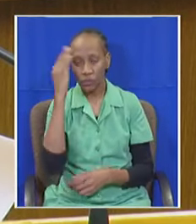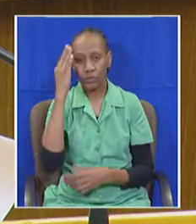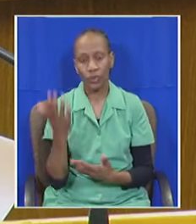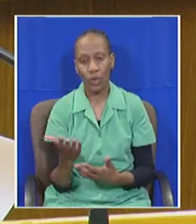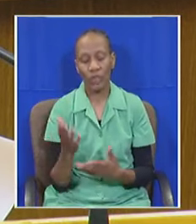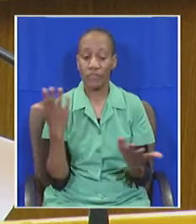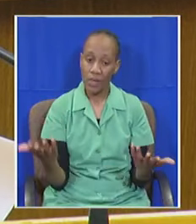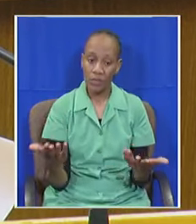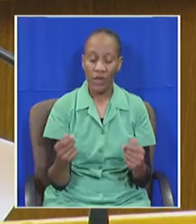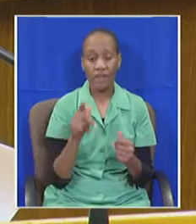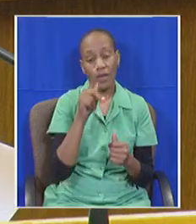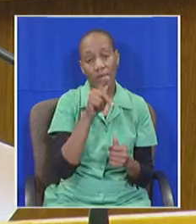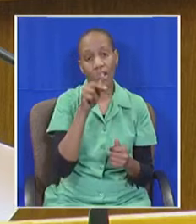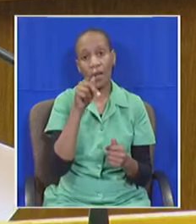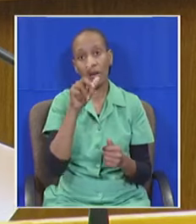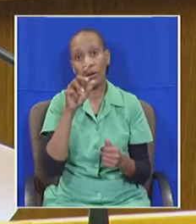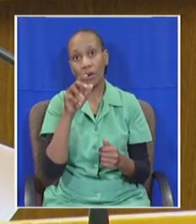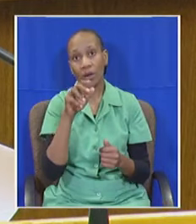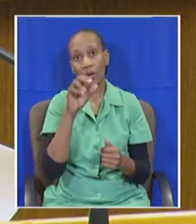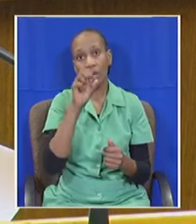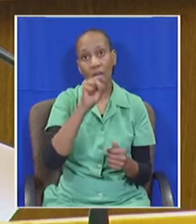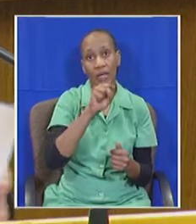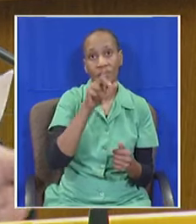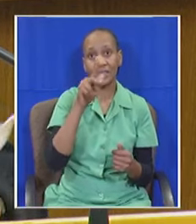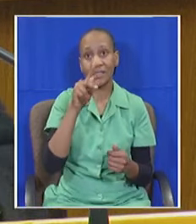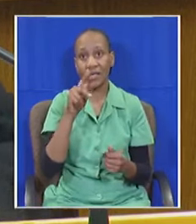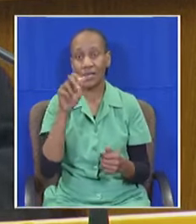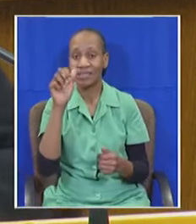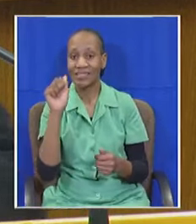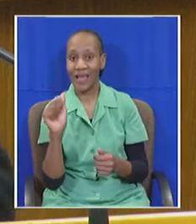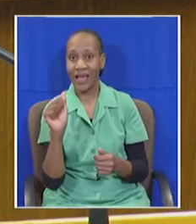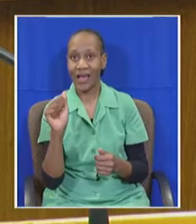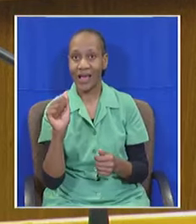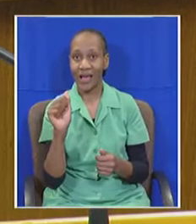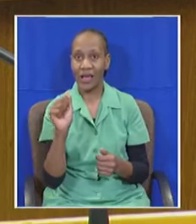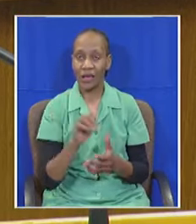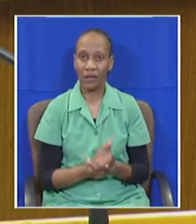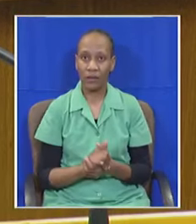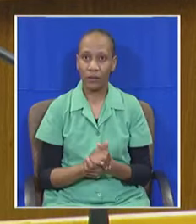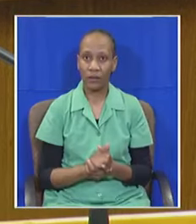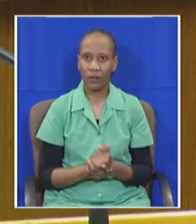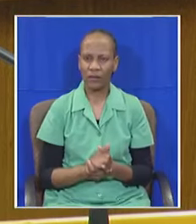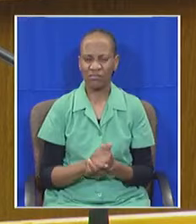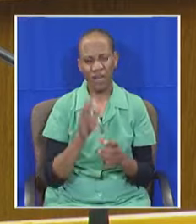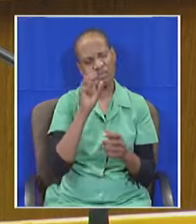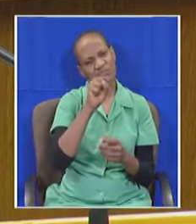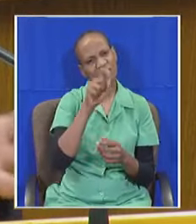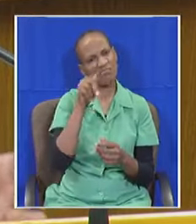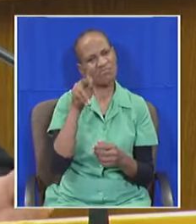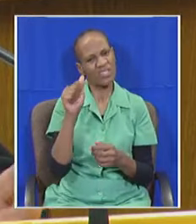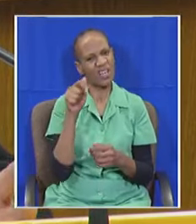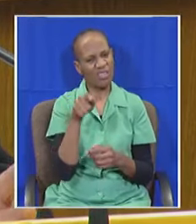Kilometer Array, SCAR. And it's not a very good abbreviation because